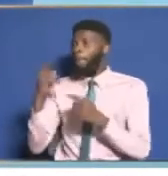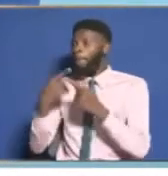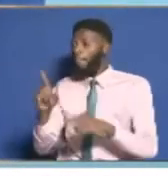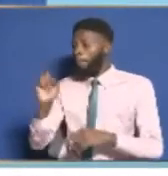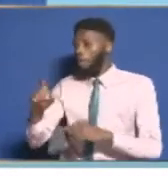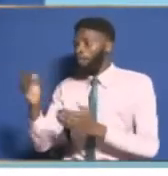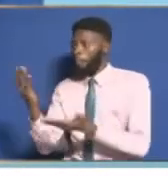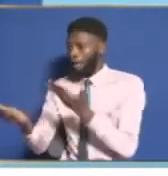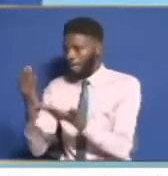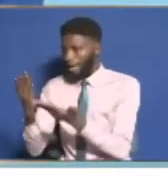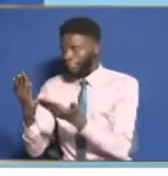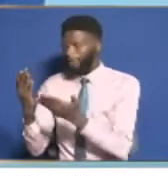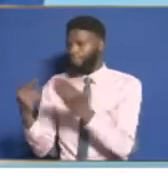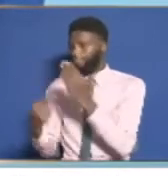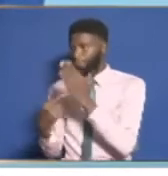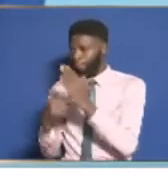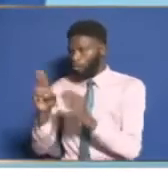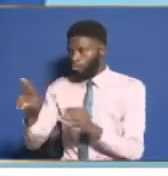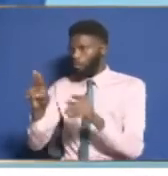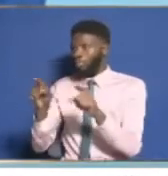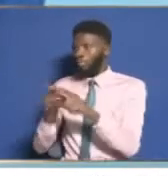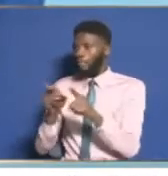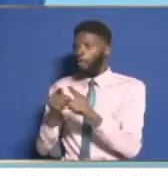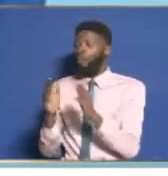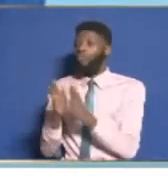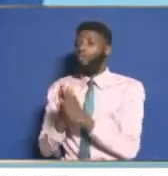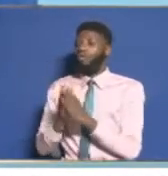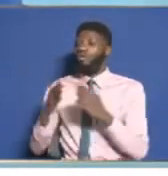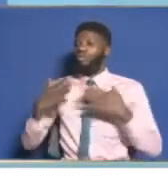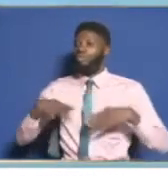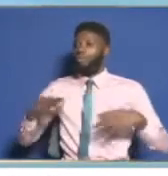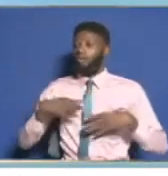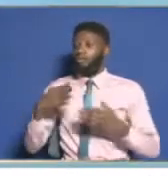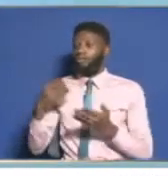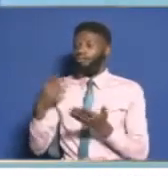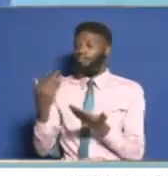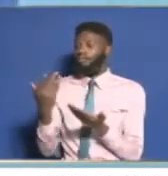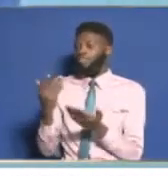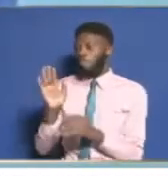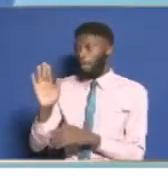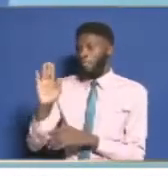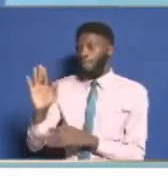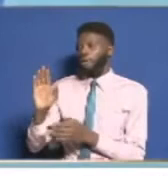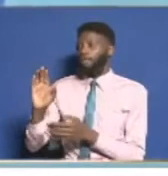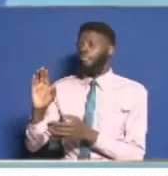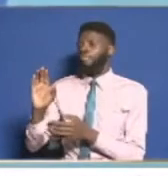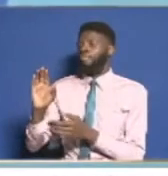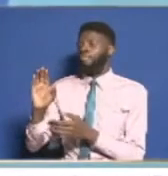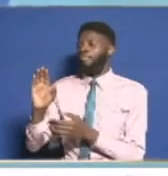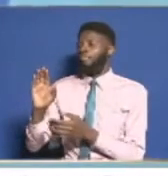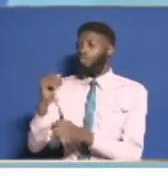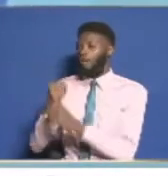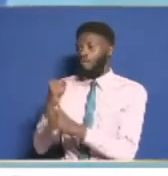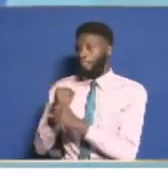and the labor or the human capital, because if you look at our country, we are more human or we are